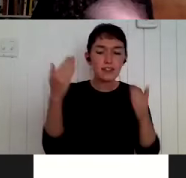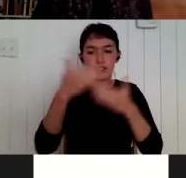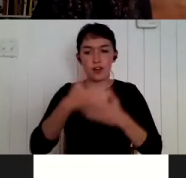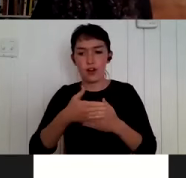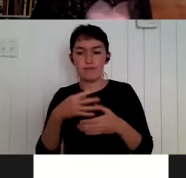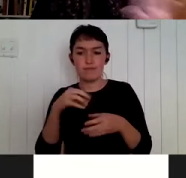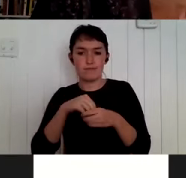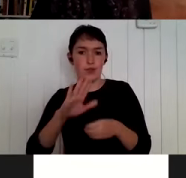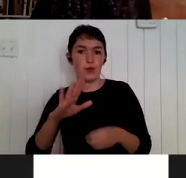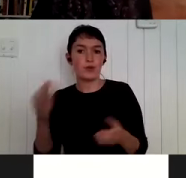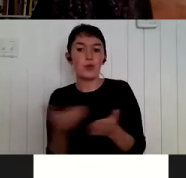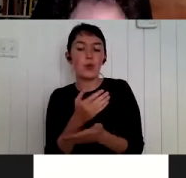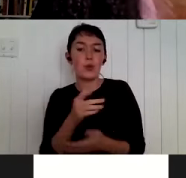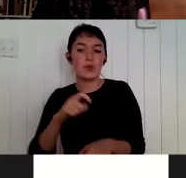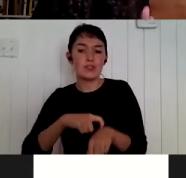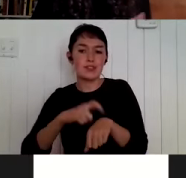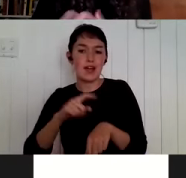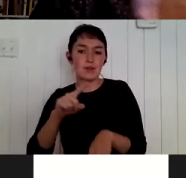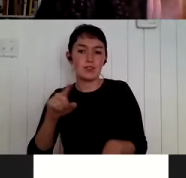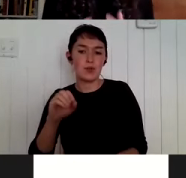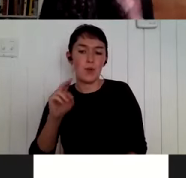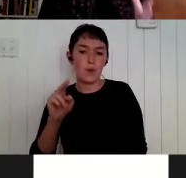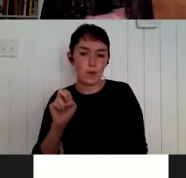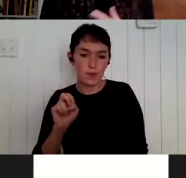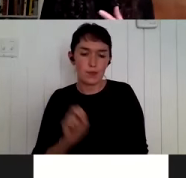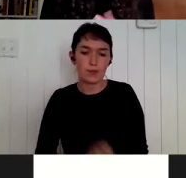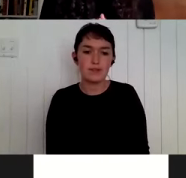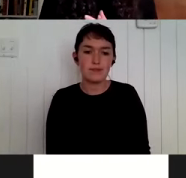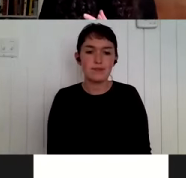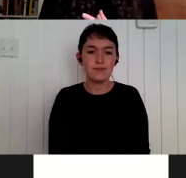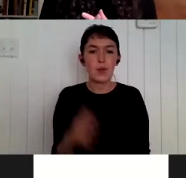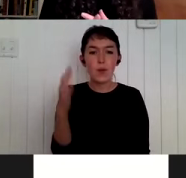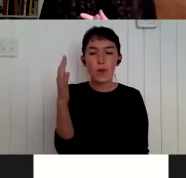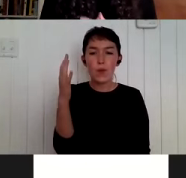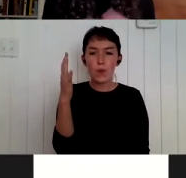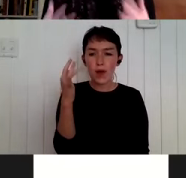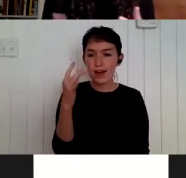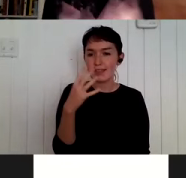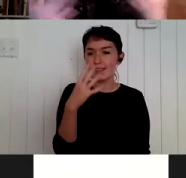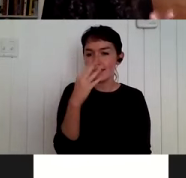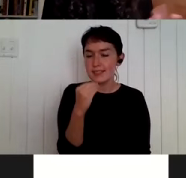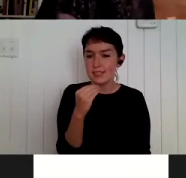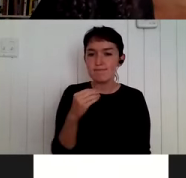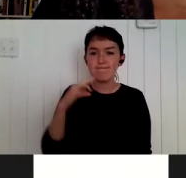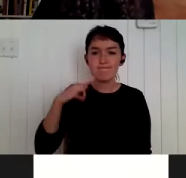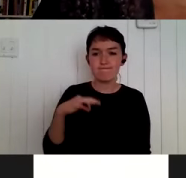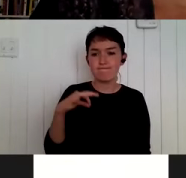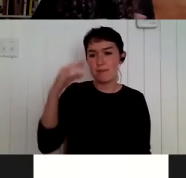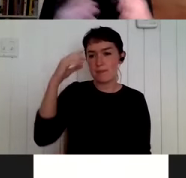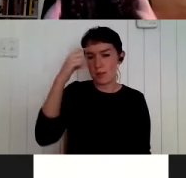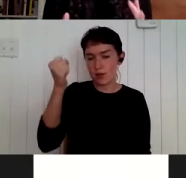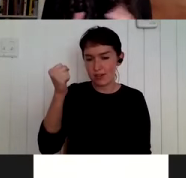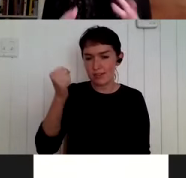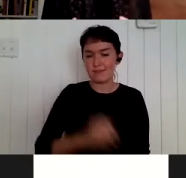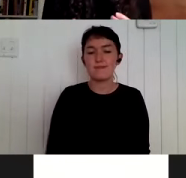But why is sleep good for memory? So now that we've sort of gotten a basic idea of sleep, well, while we're awake, our brain